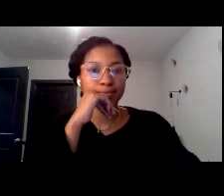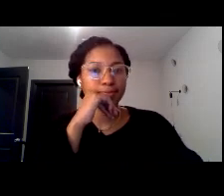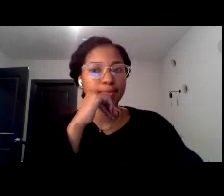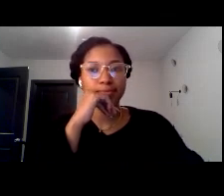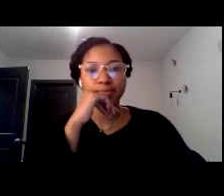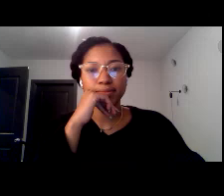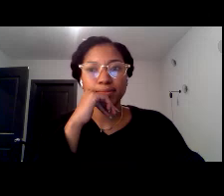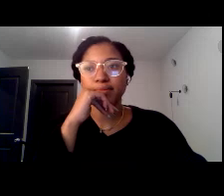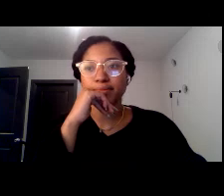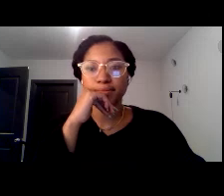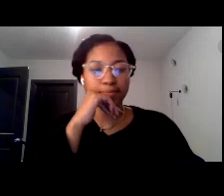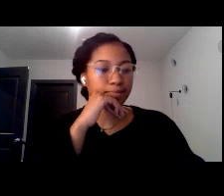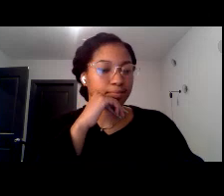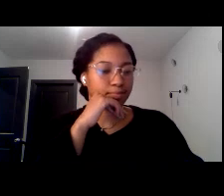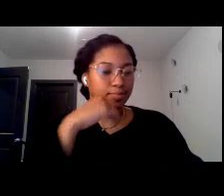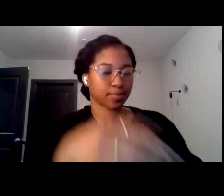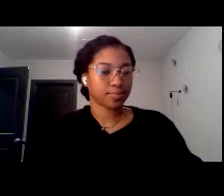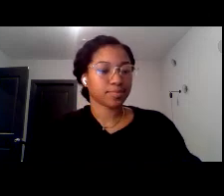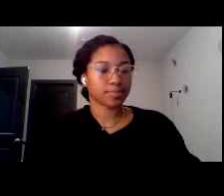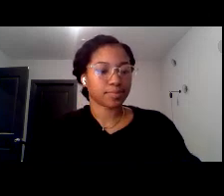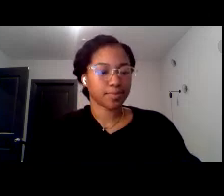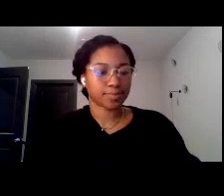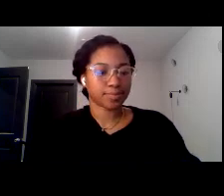done? Monitoring is done